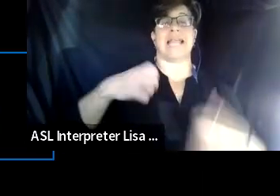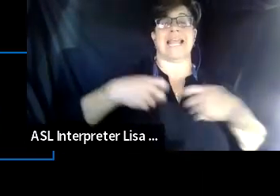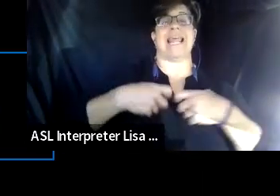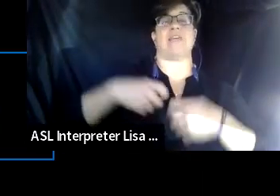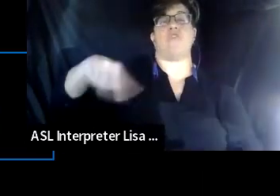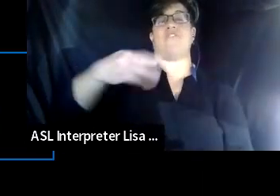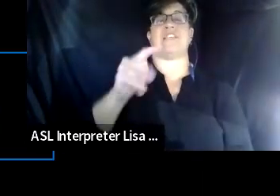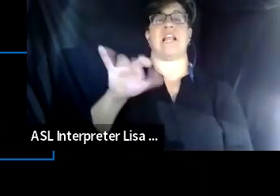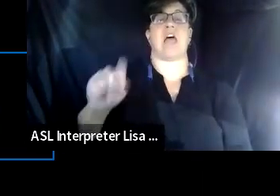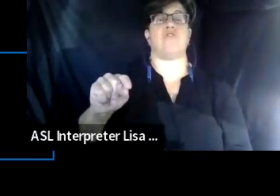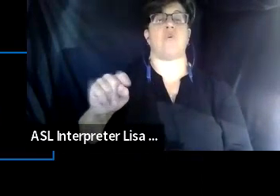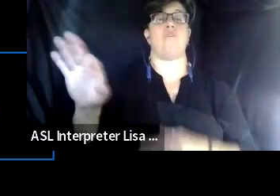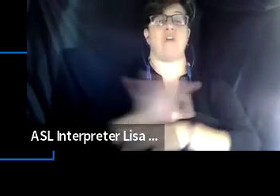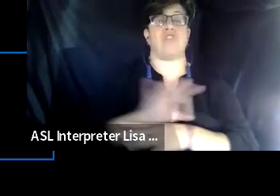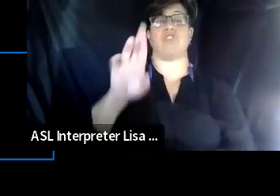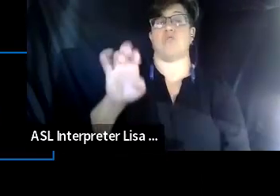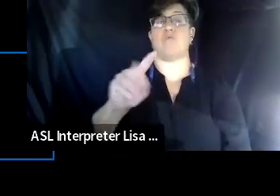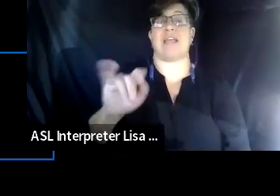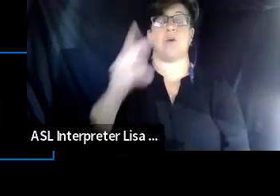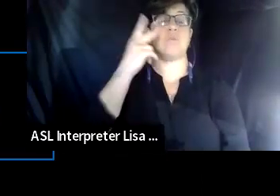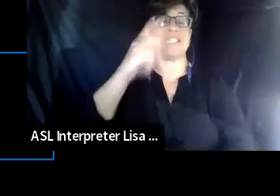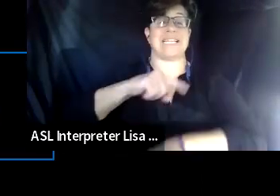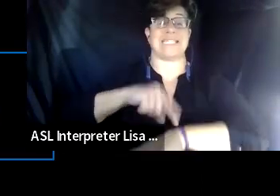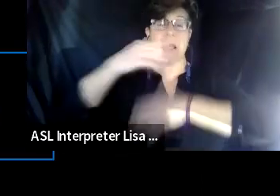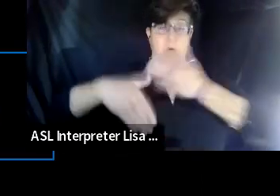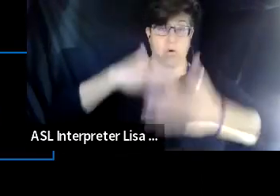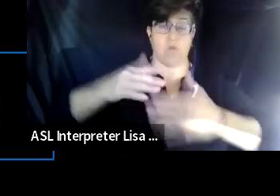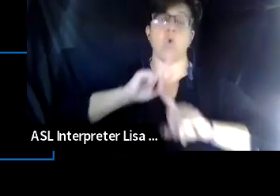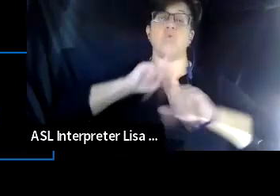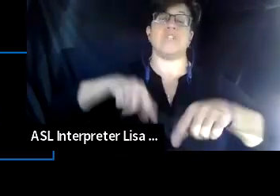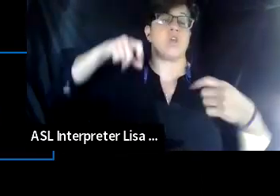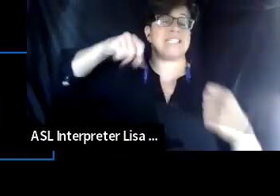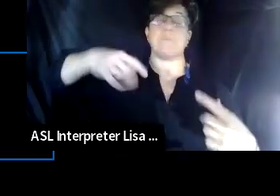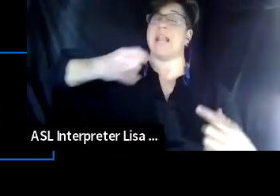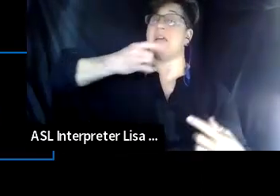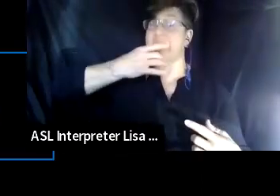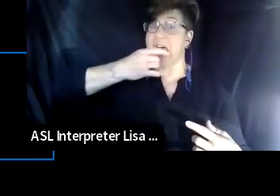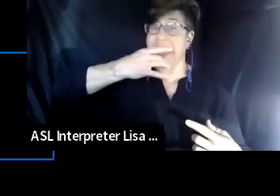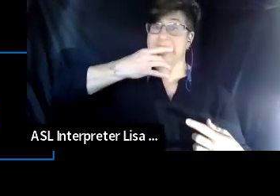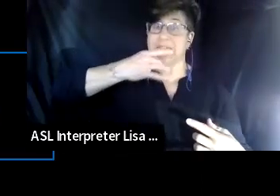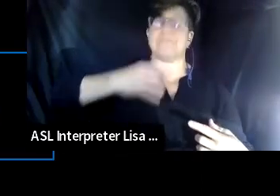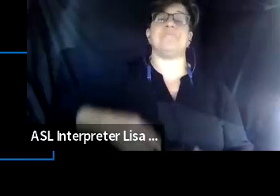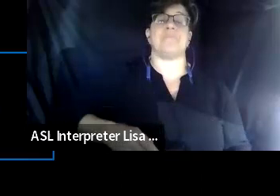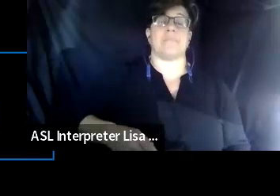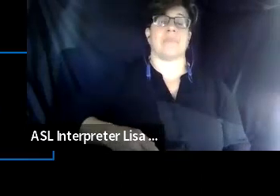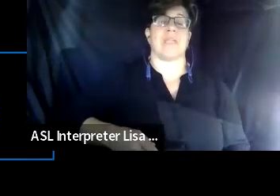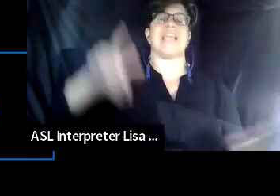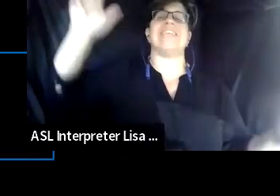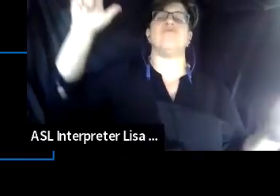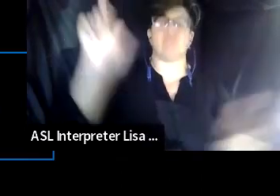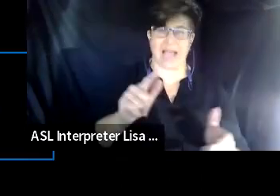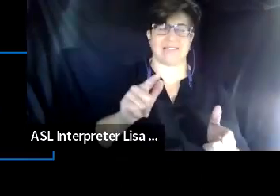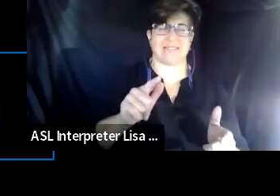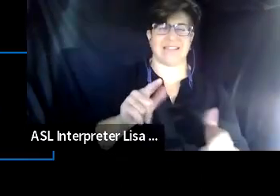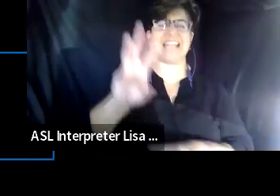we see that over time, the response to stimulation of light, the electrical response of the retina, drops, and by 6 months,